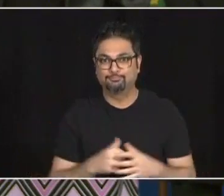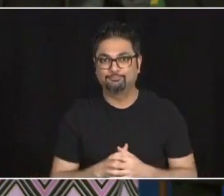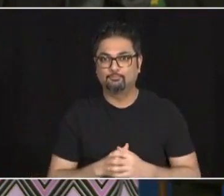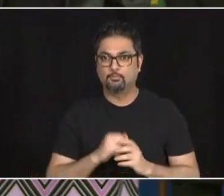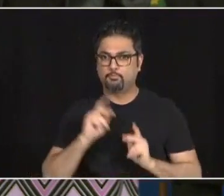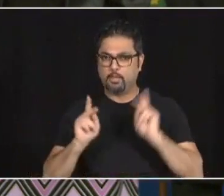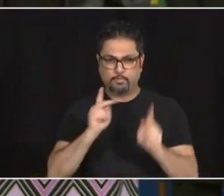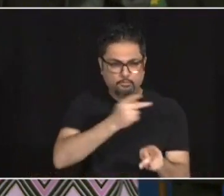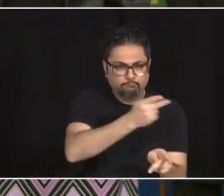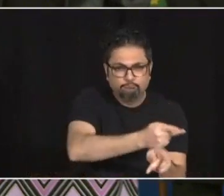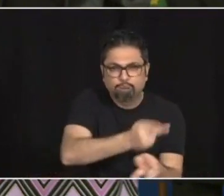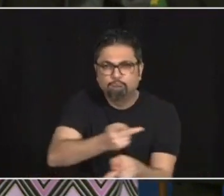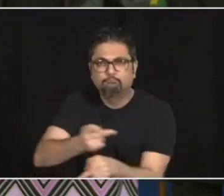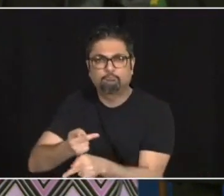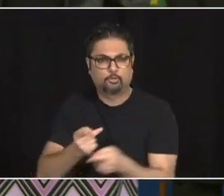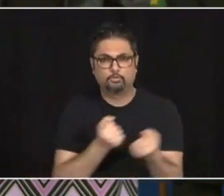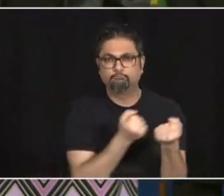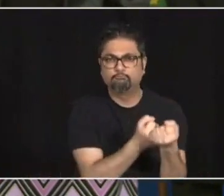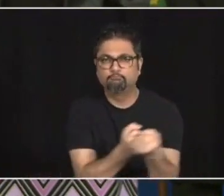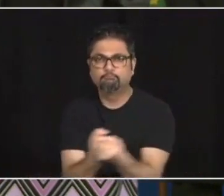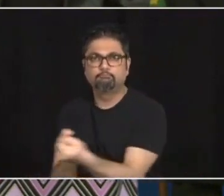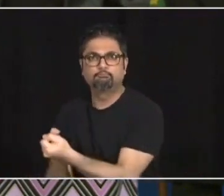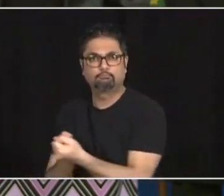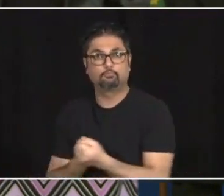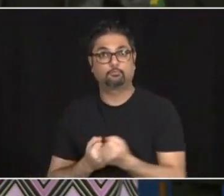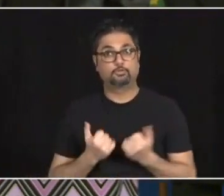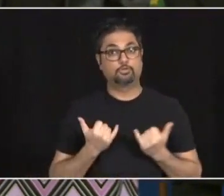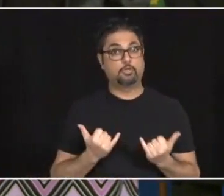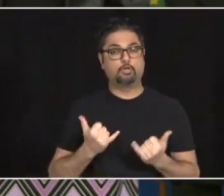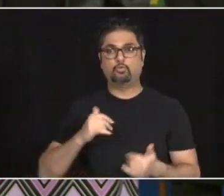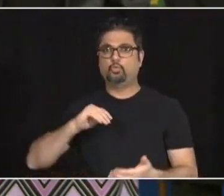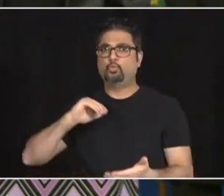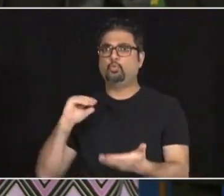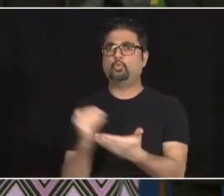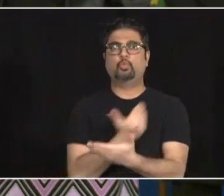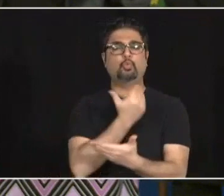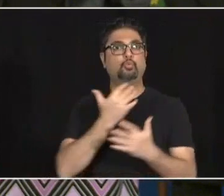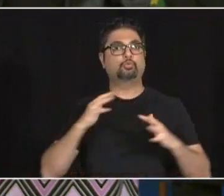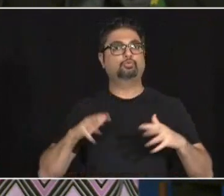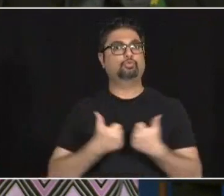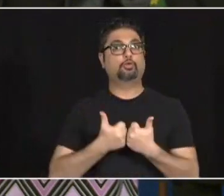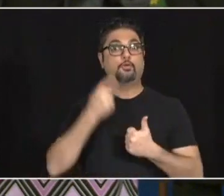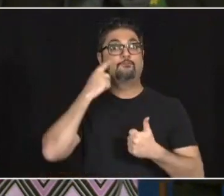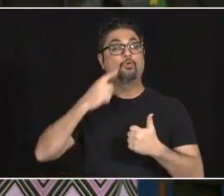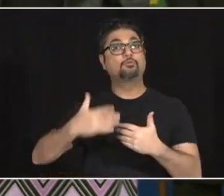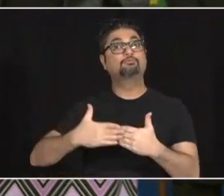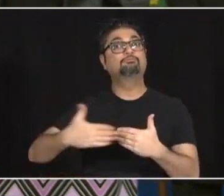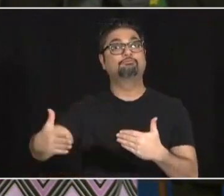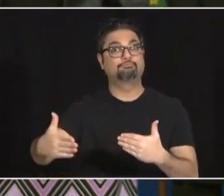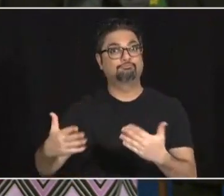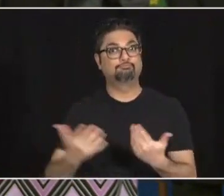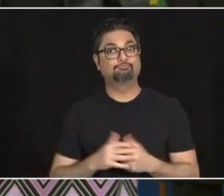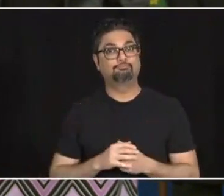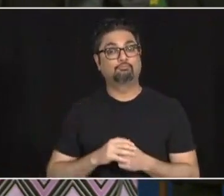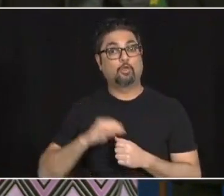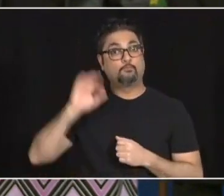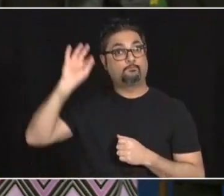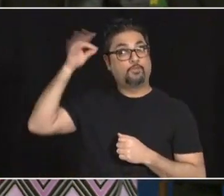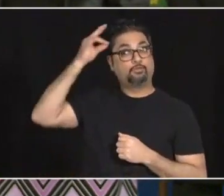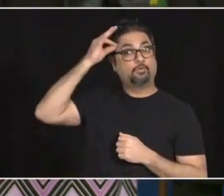residents during this unprecedented time. And I want to thank the federal government for their support in making this